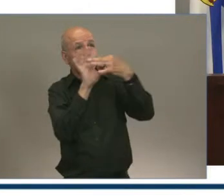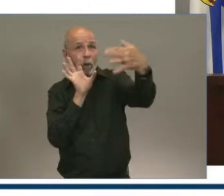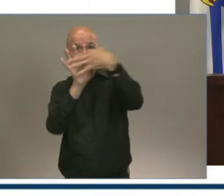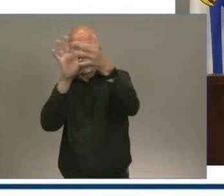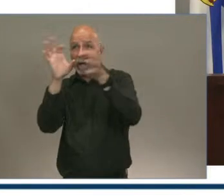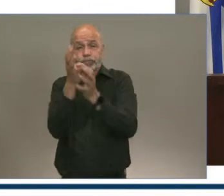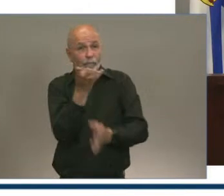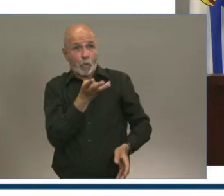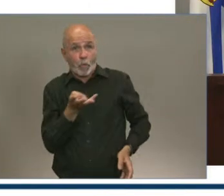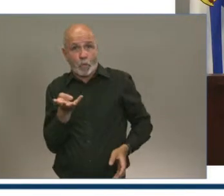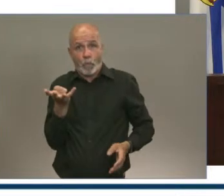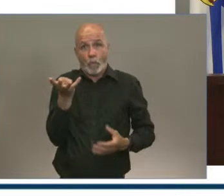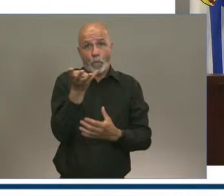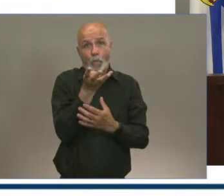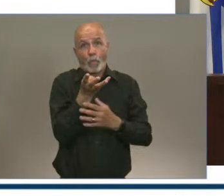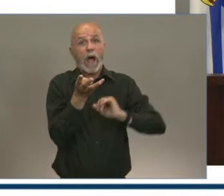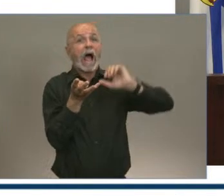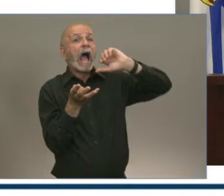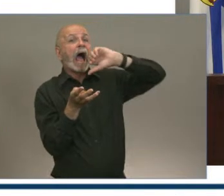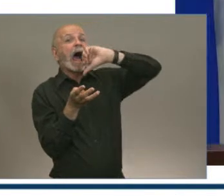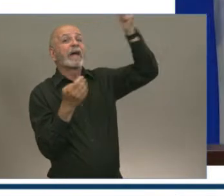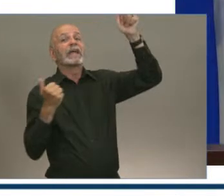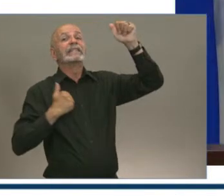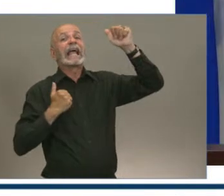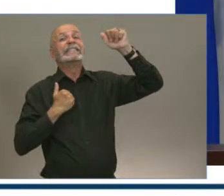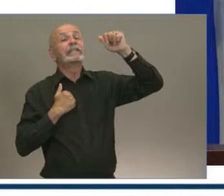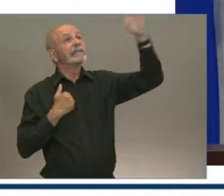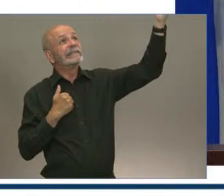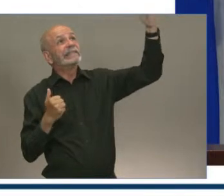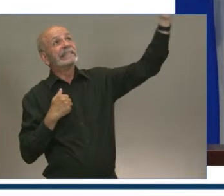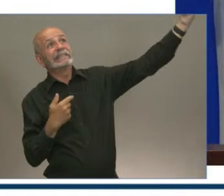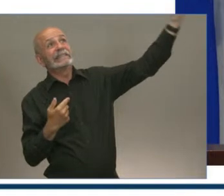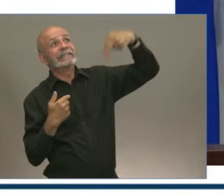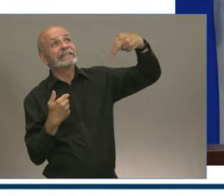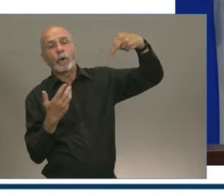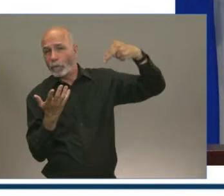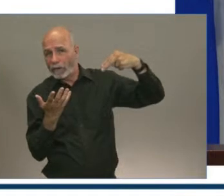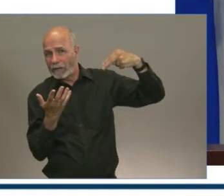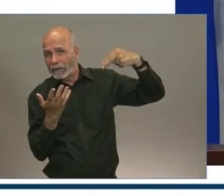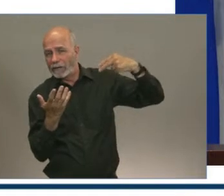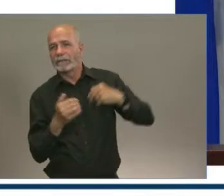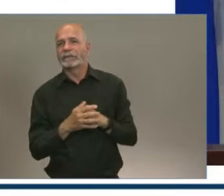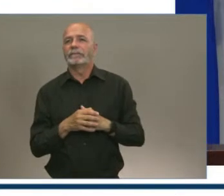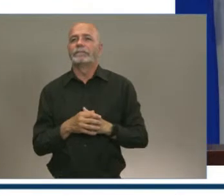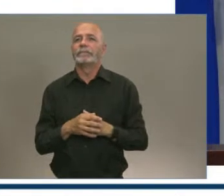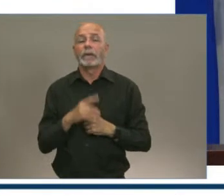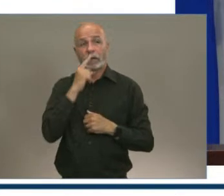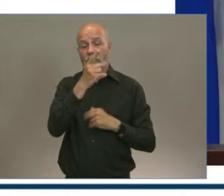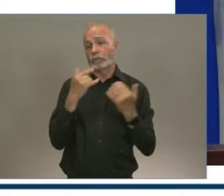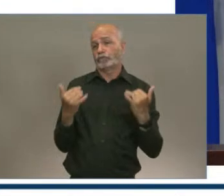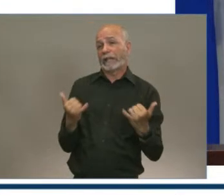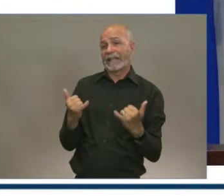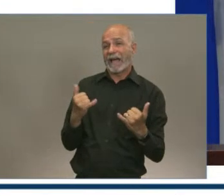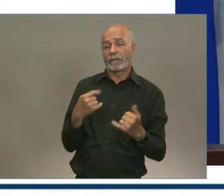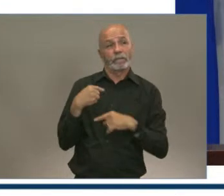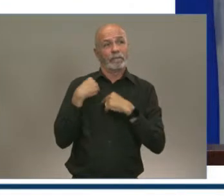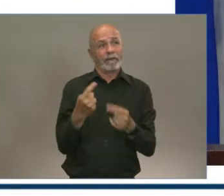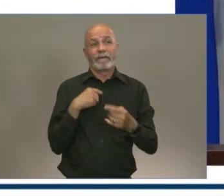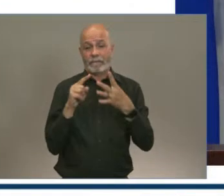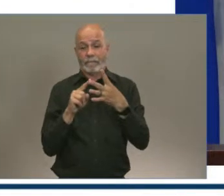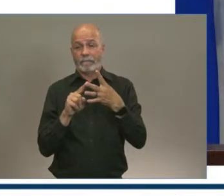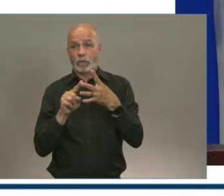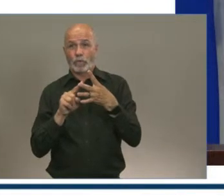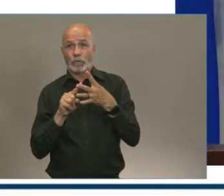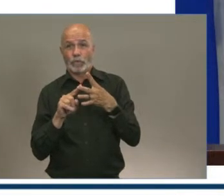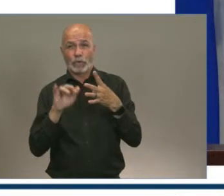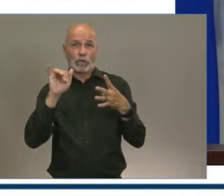Canada come into the area? Right. So the current status is still phase 3 for us, which is June 30th, if all goes